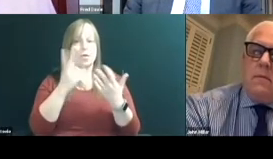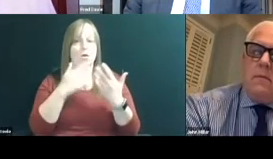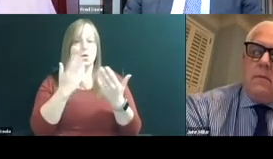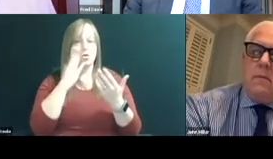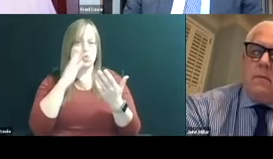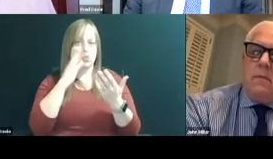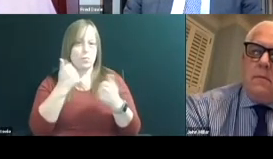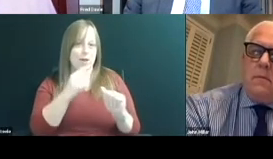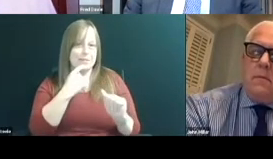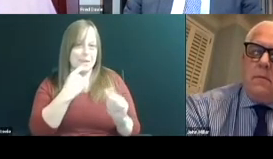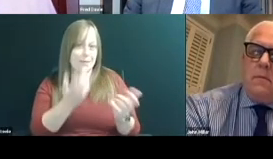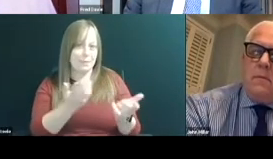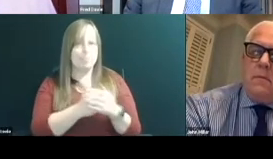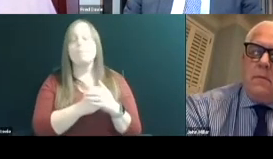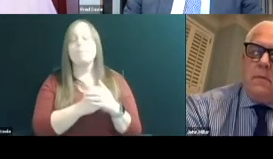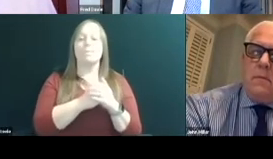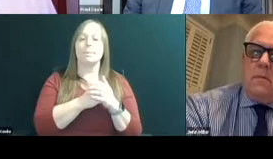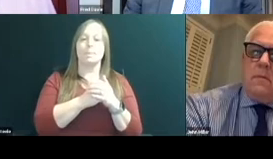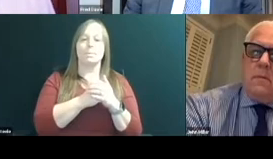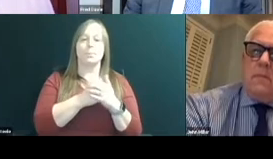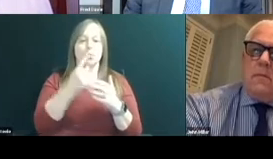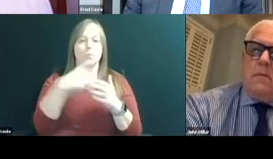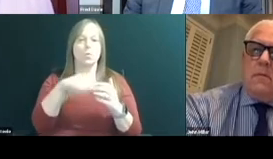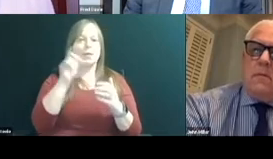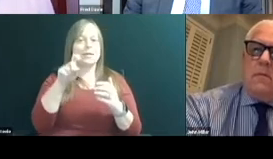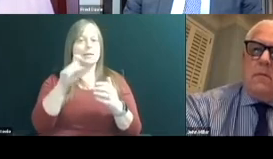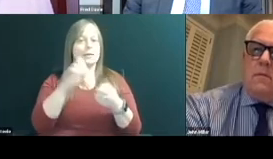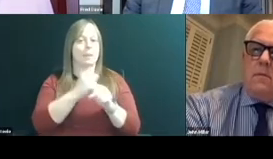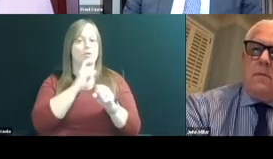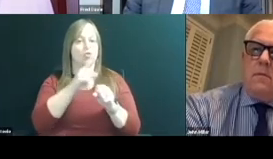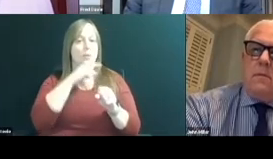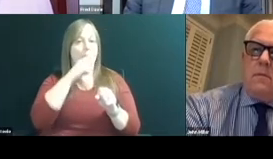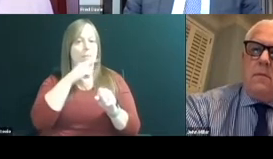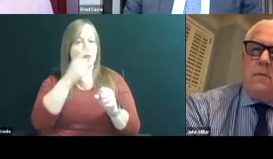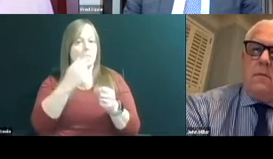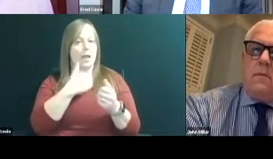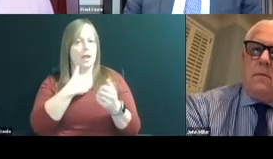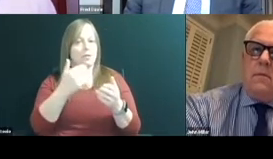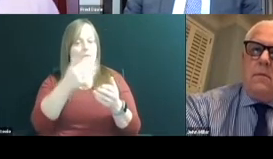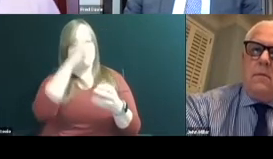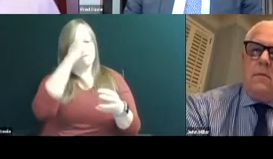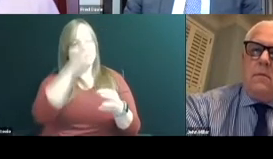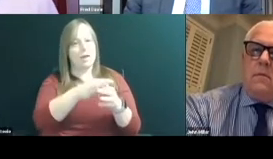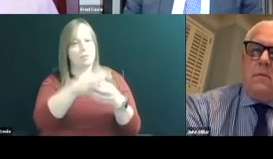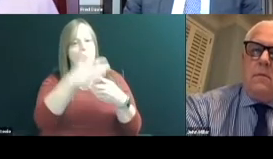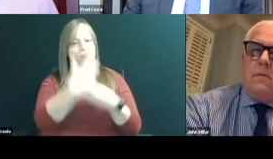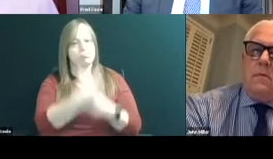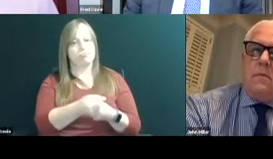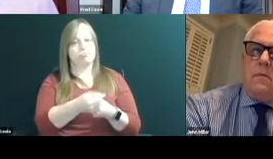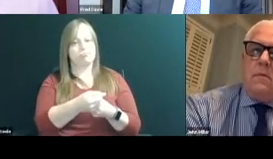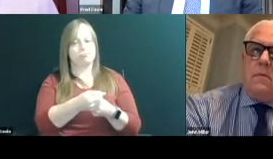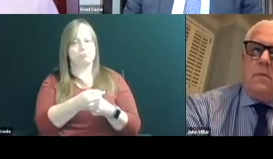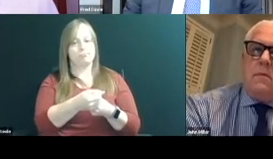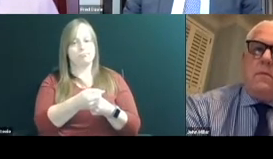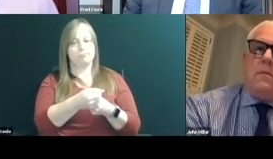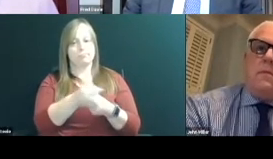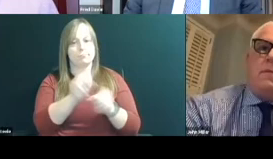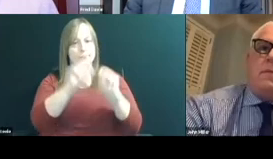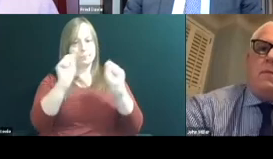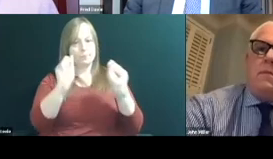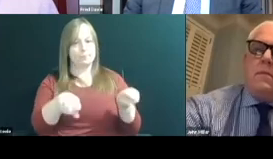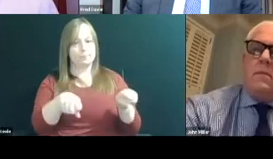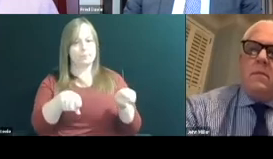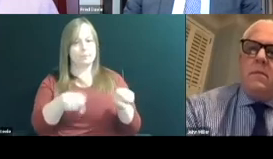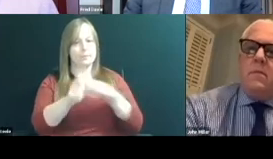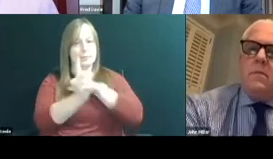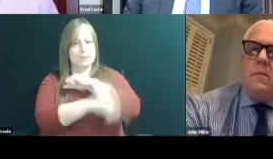you know what I'm trying to say. We need to make sure that the public has the faith in this system, in the